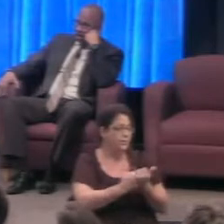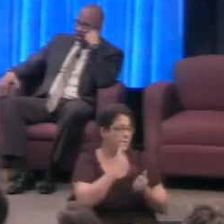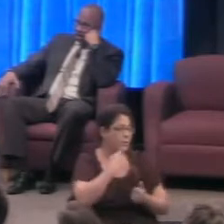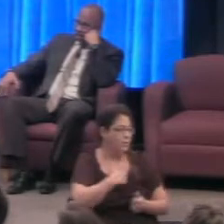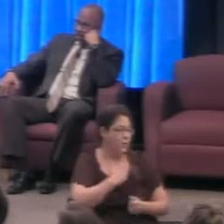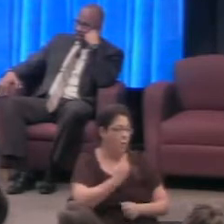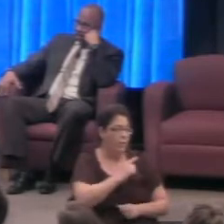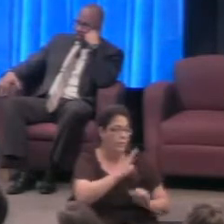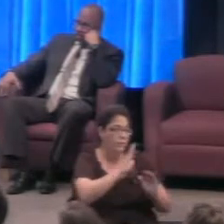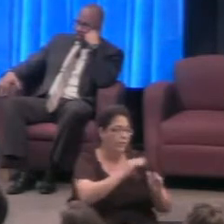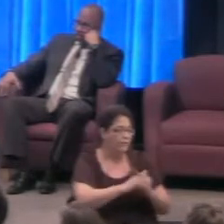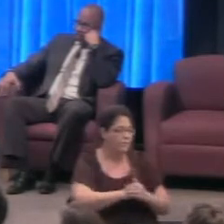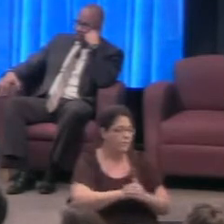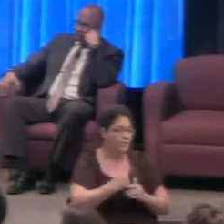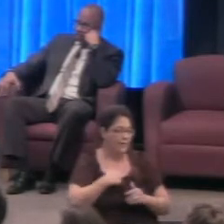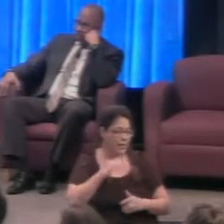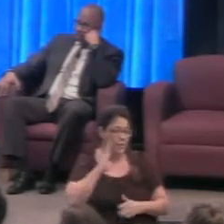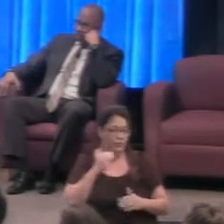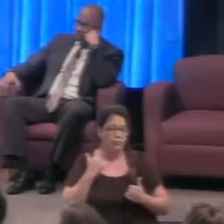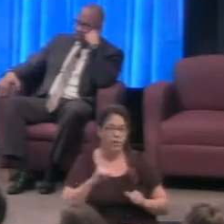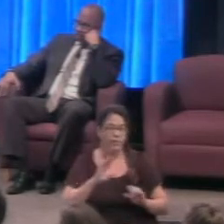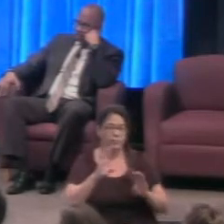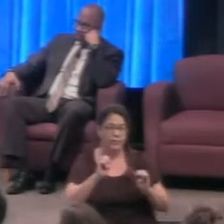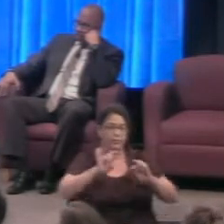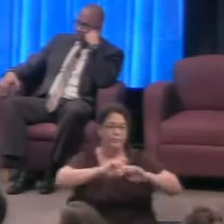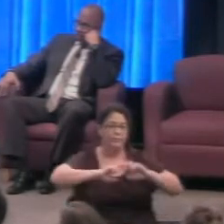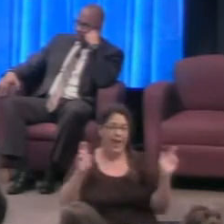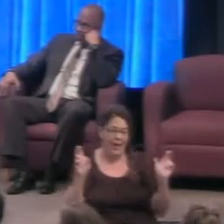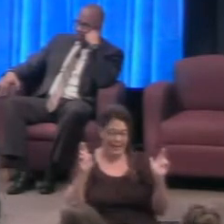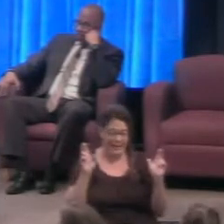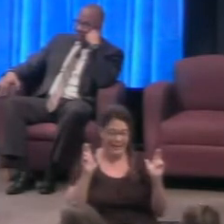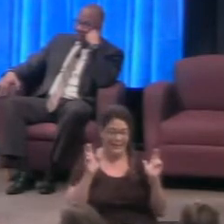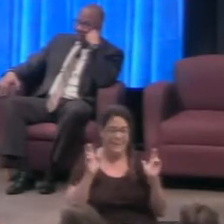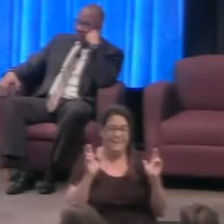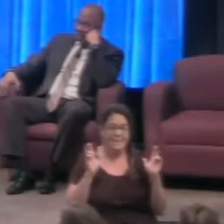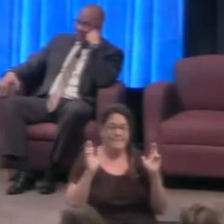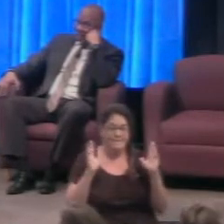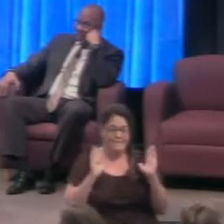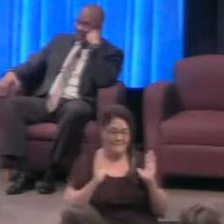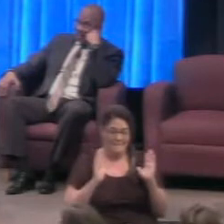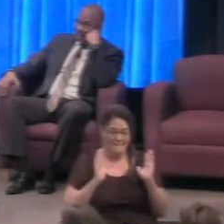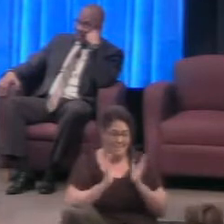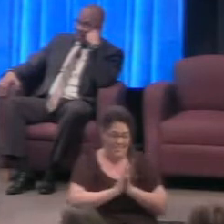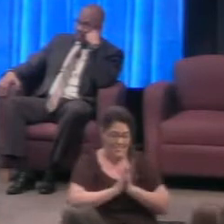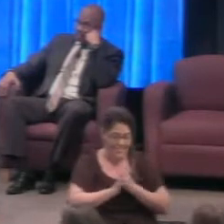And I'm going to try, but be ready. Be ready. So,